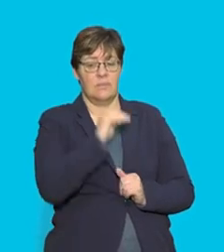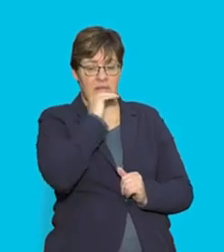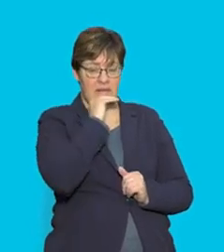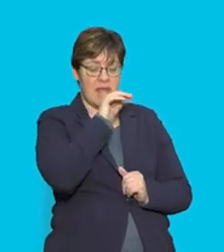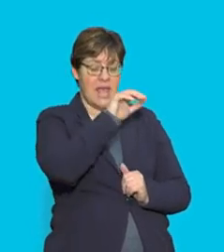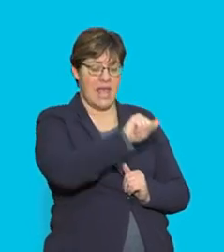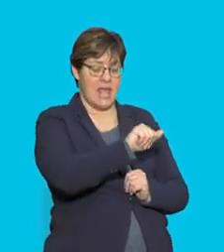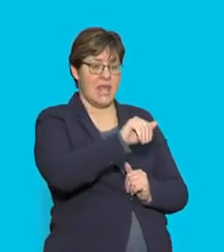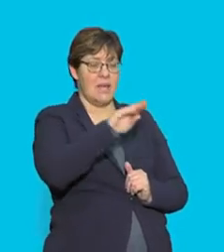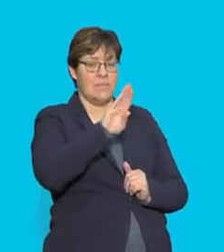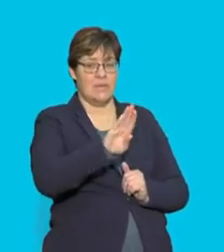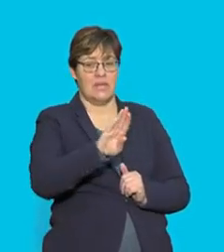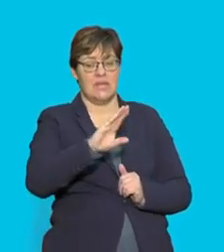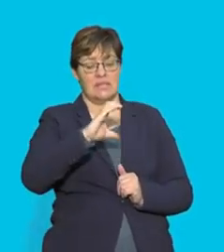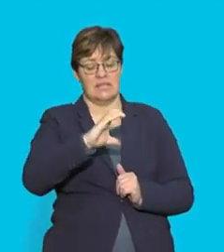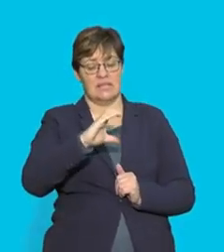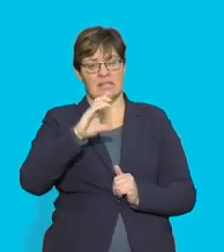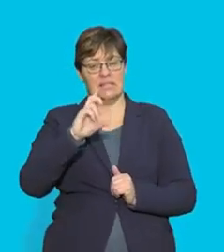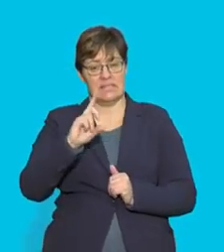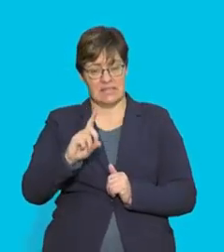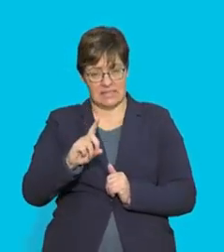then ABCD